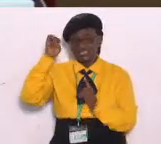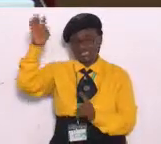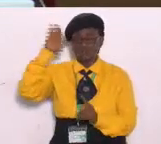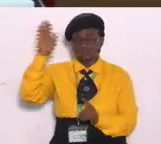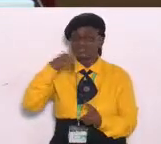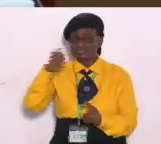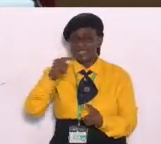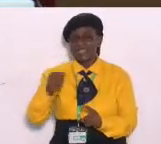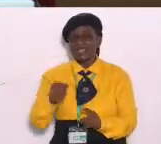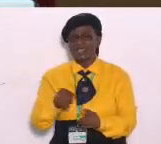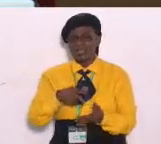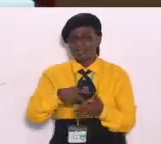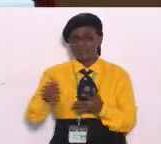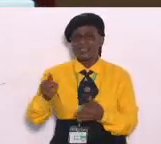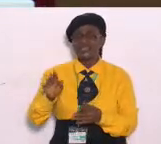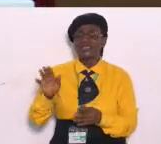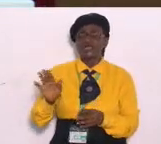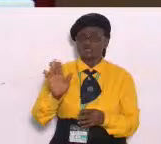and then you can